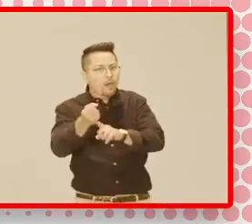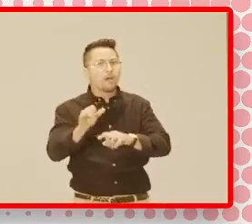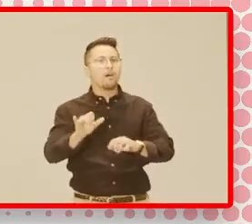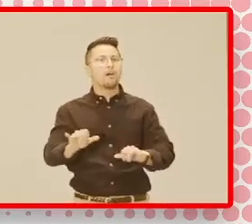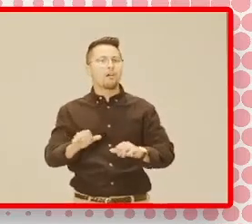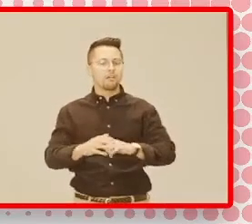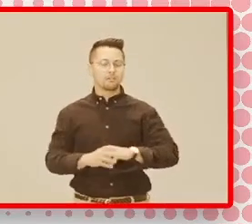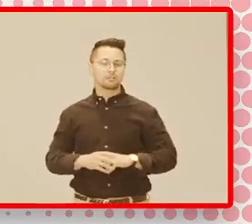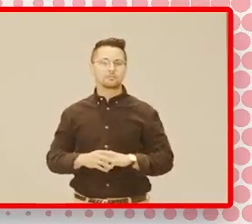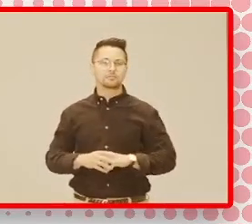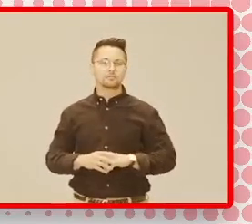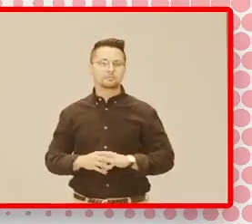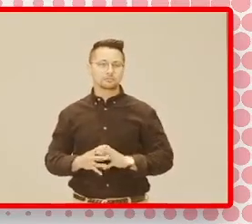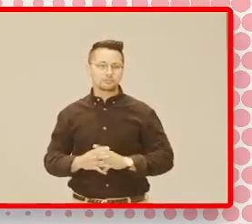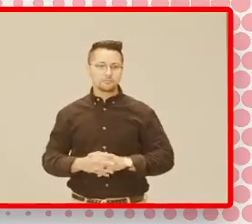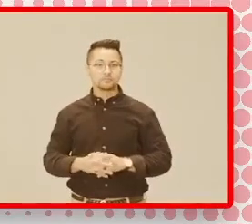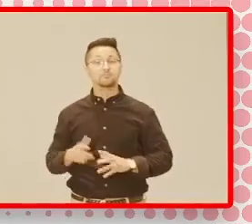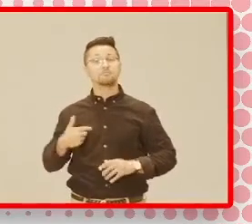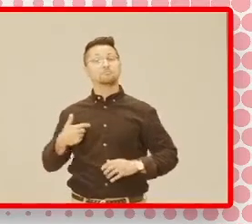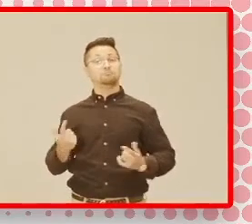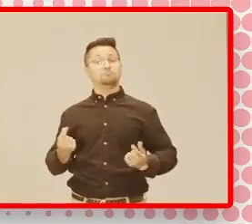So what do you think we did?